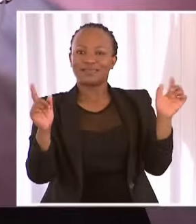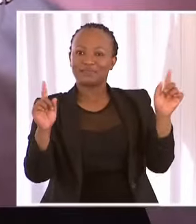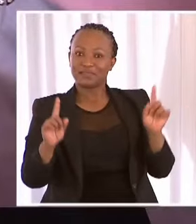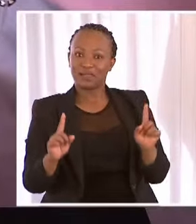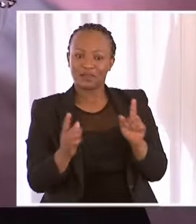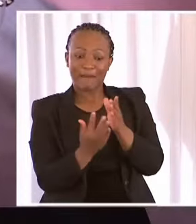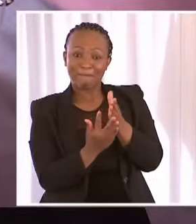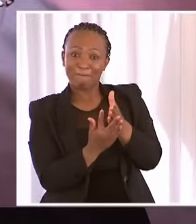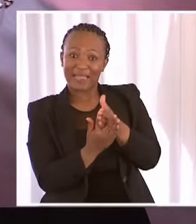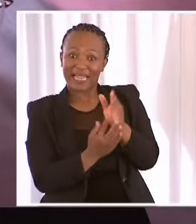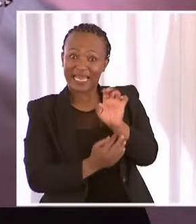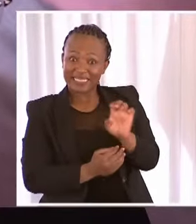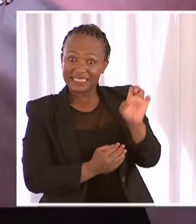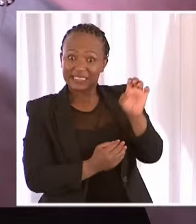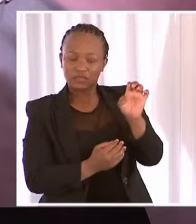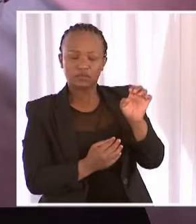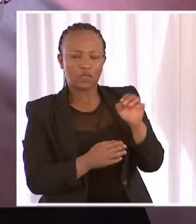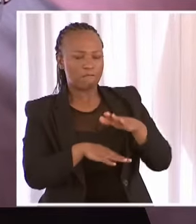Middle East.